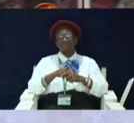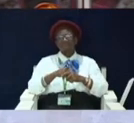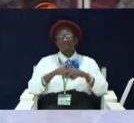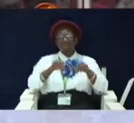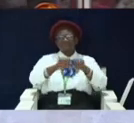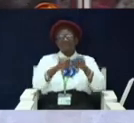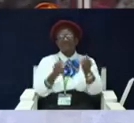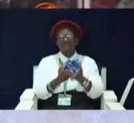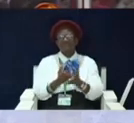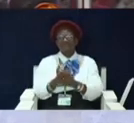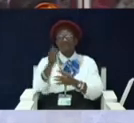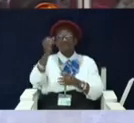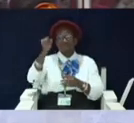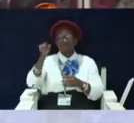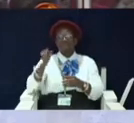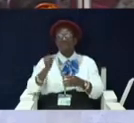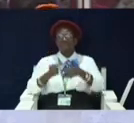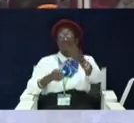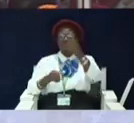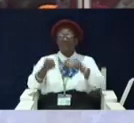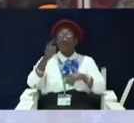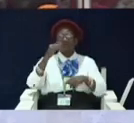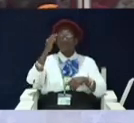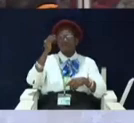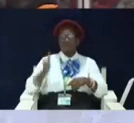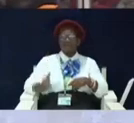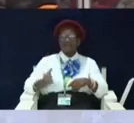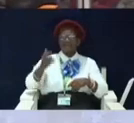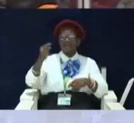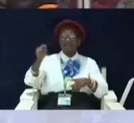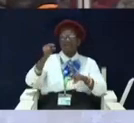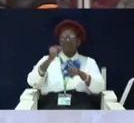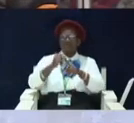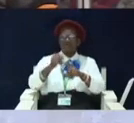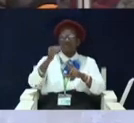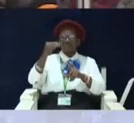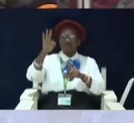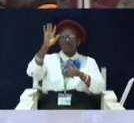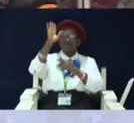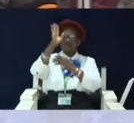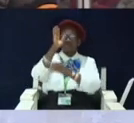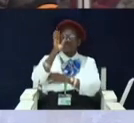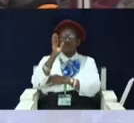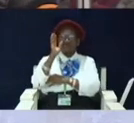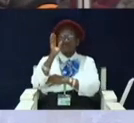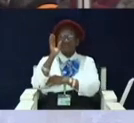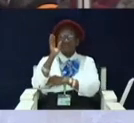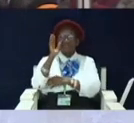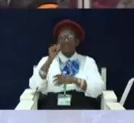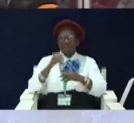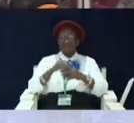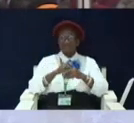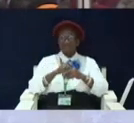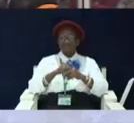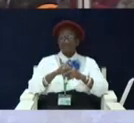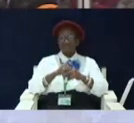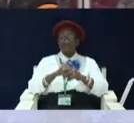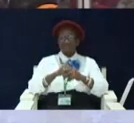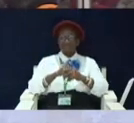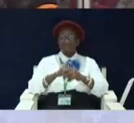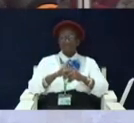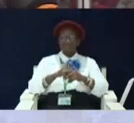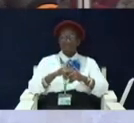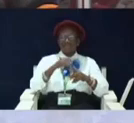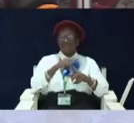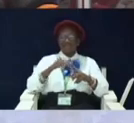Breakthroughs come by the word of God. Aluyo o ma nwa nipa oro Olorun. And it's either